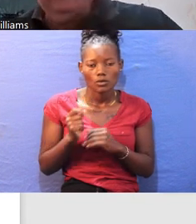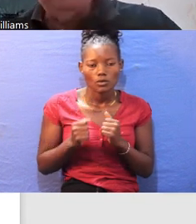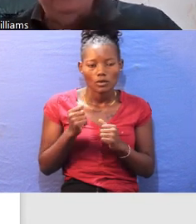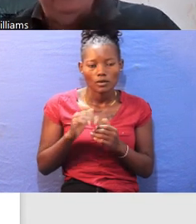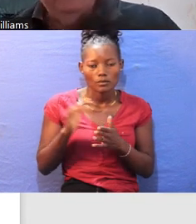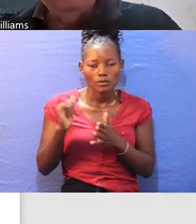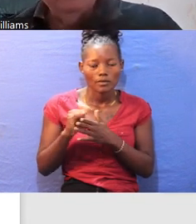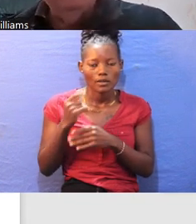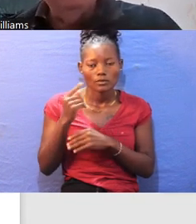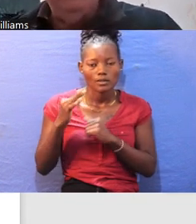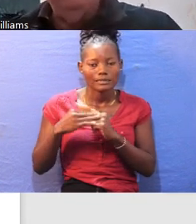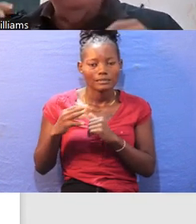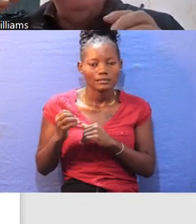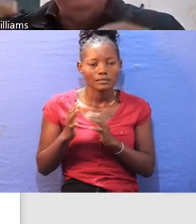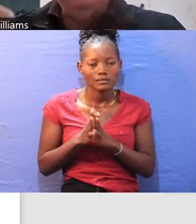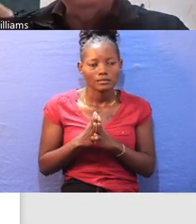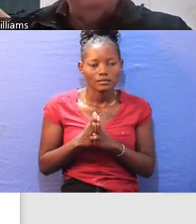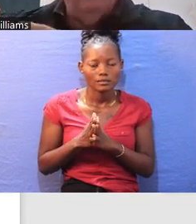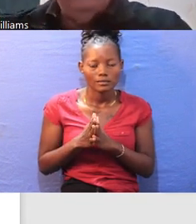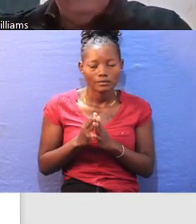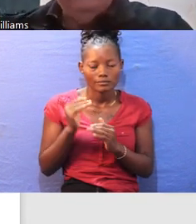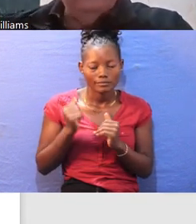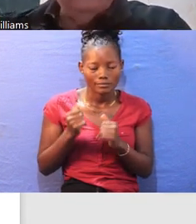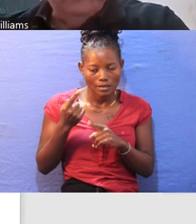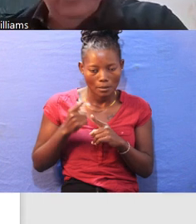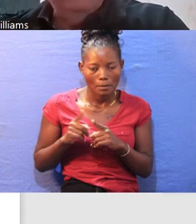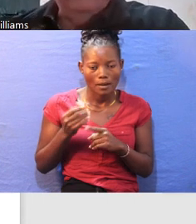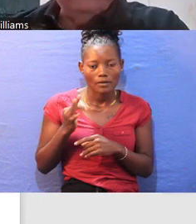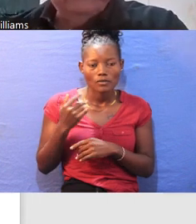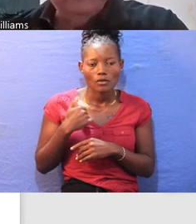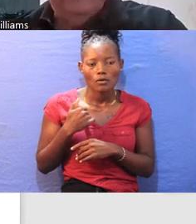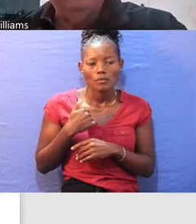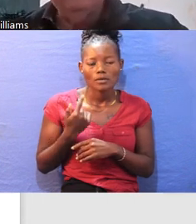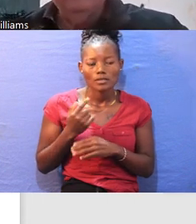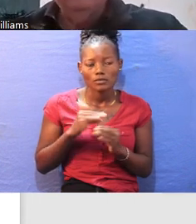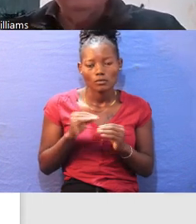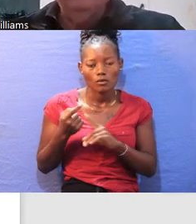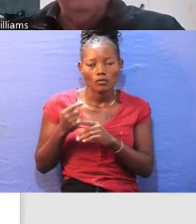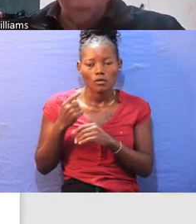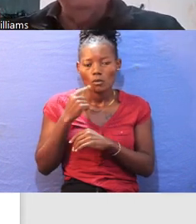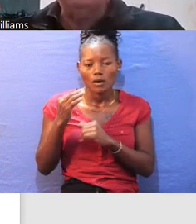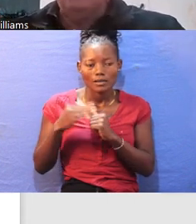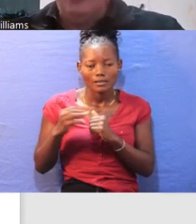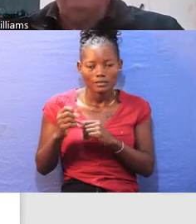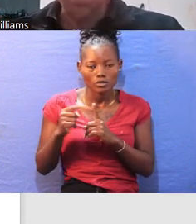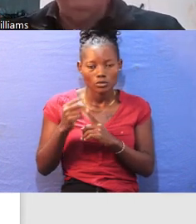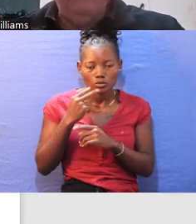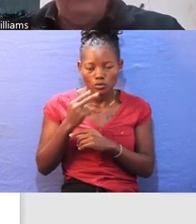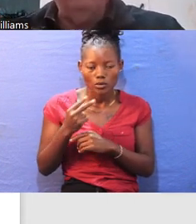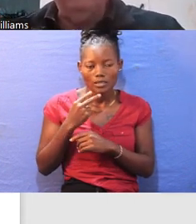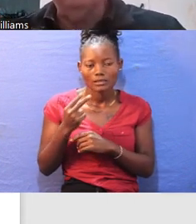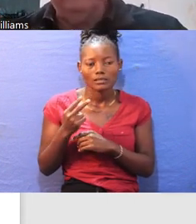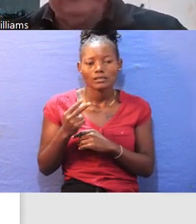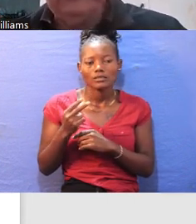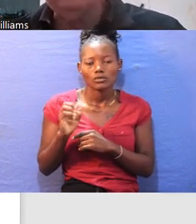And they were good sprinters. But for me to get them from 180 to 200 or 220, the cost